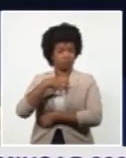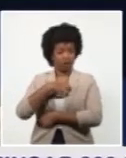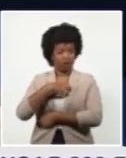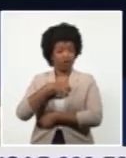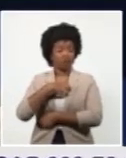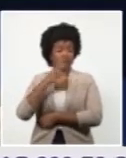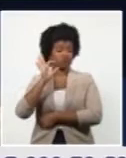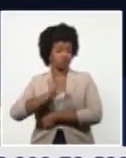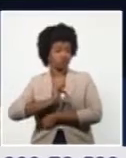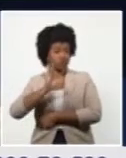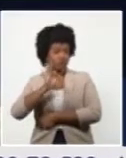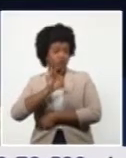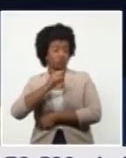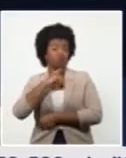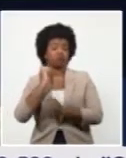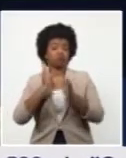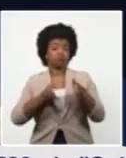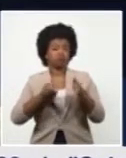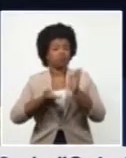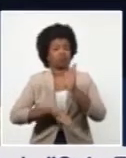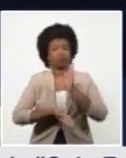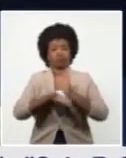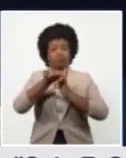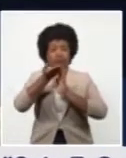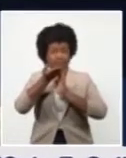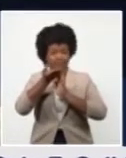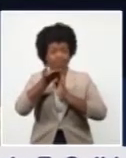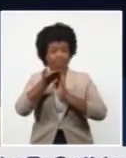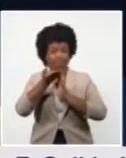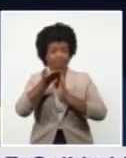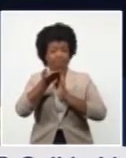currently stands at 5.57%.